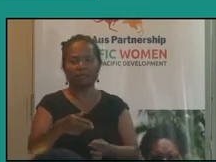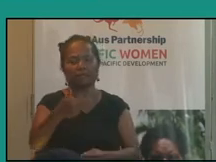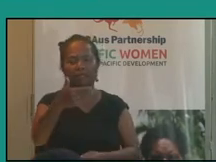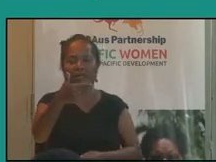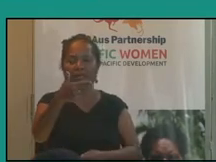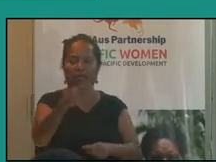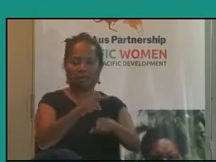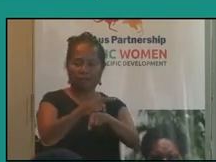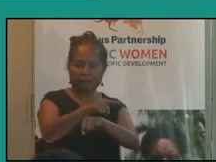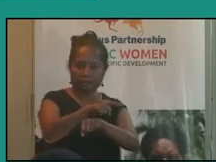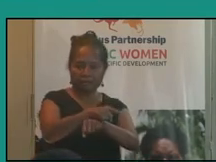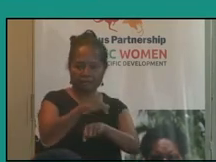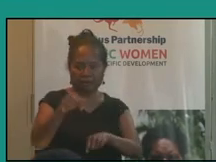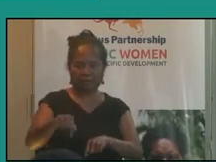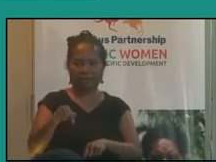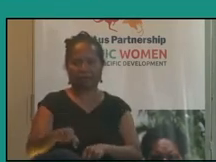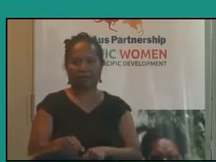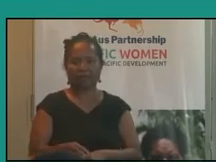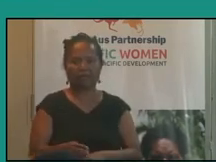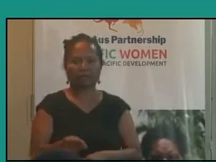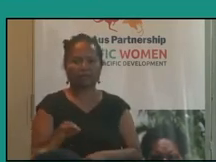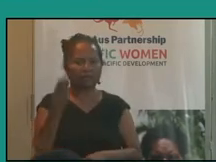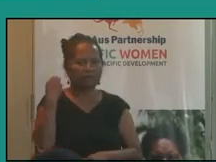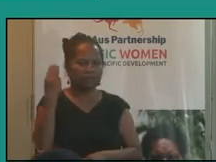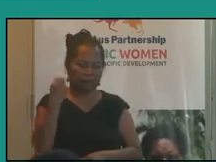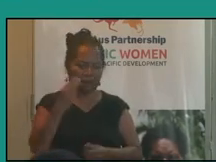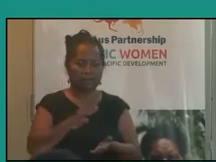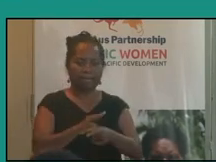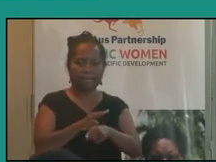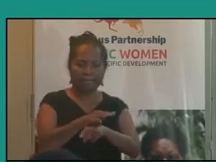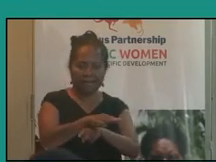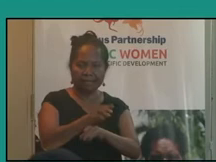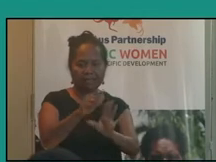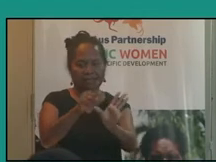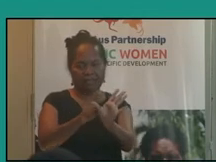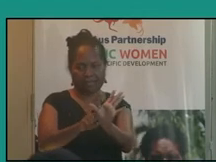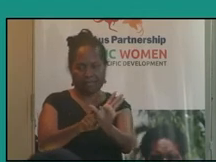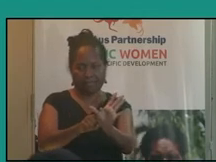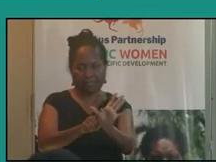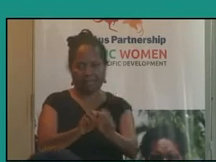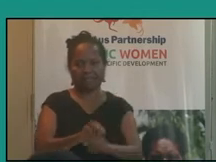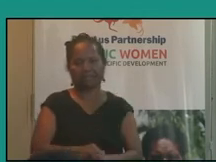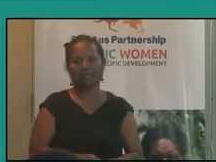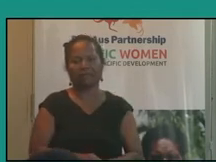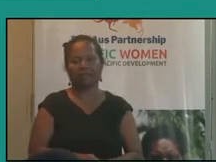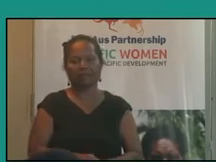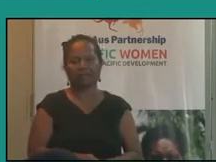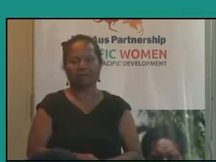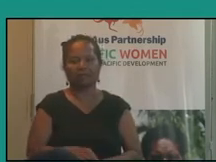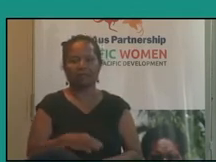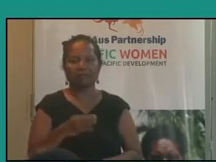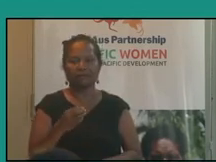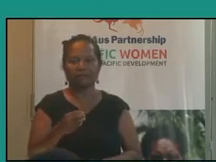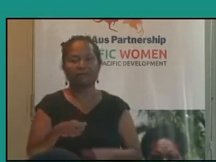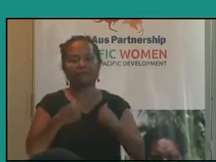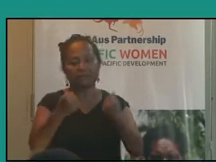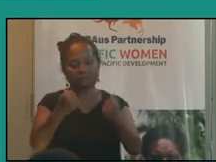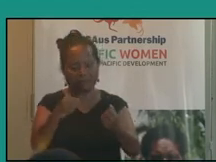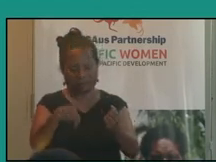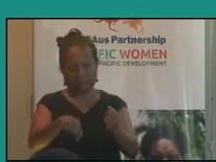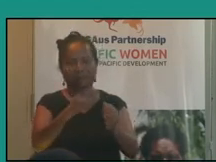campaigning, but this I'm talking about the months and years prior to elections, because the concept of reciprocity is very strong in